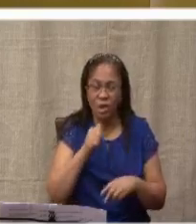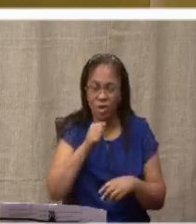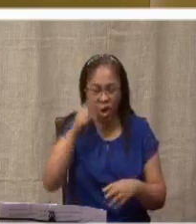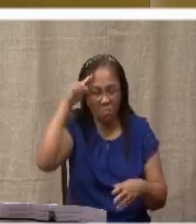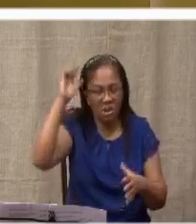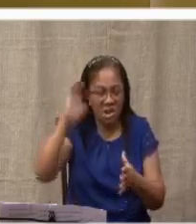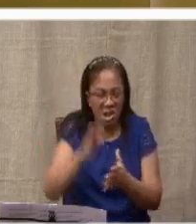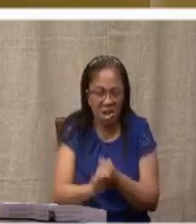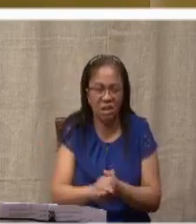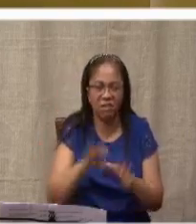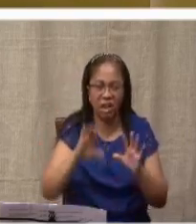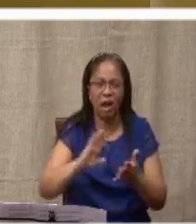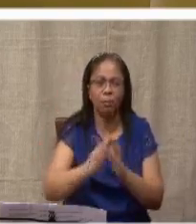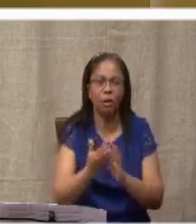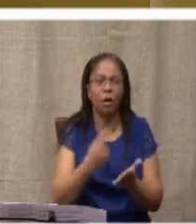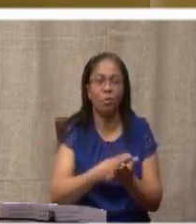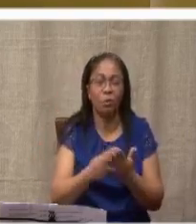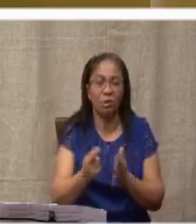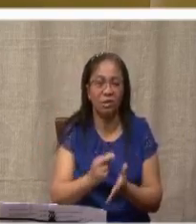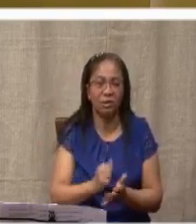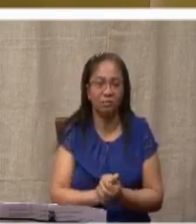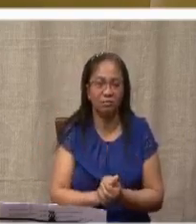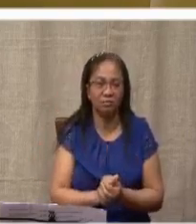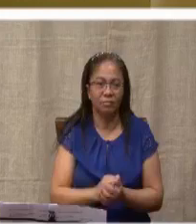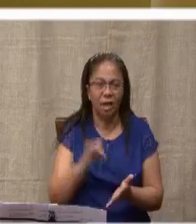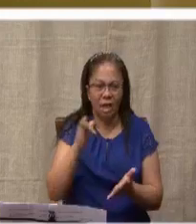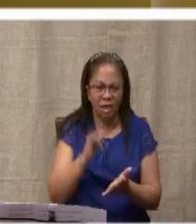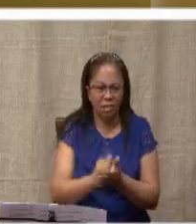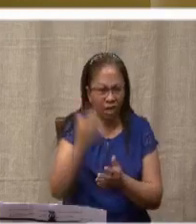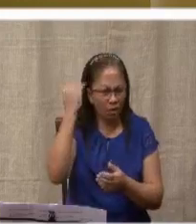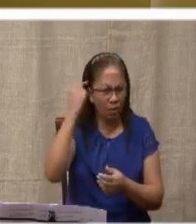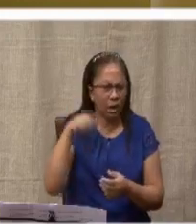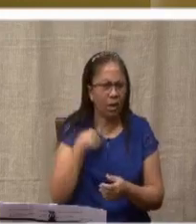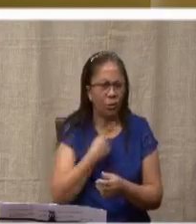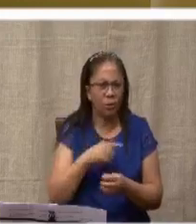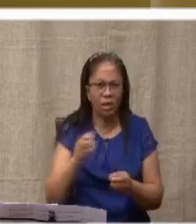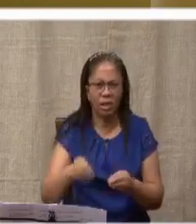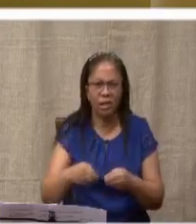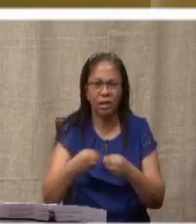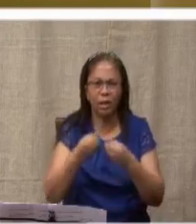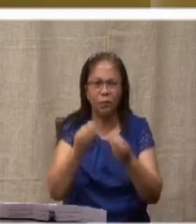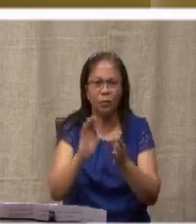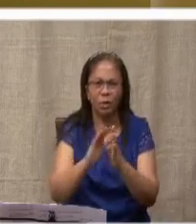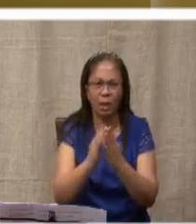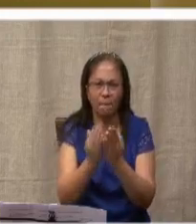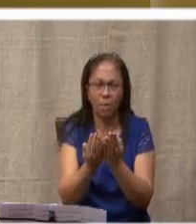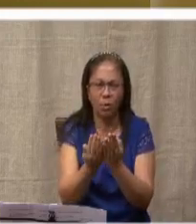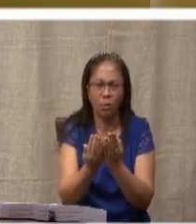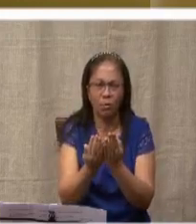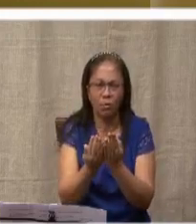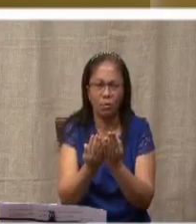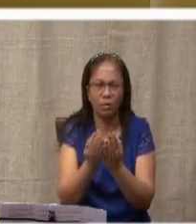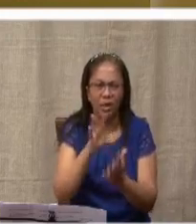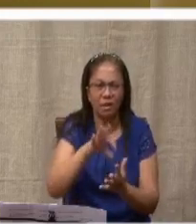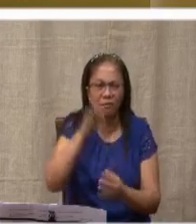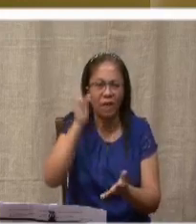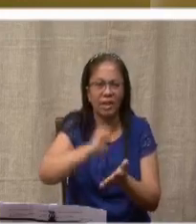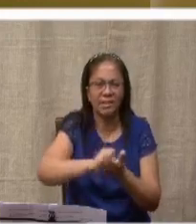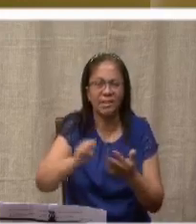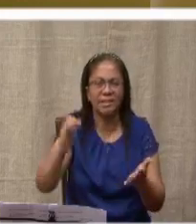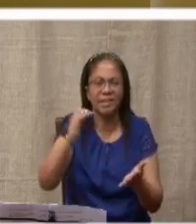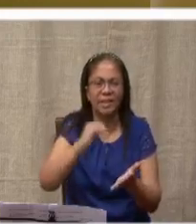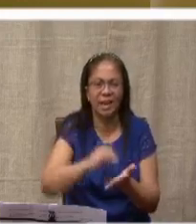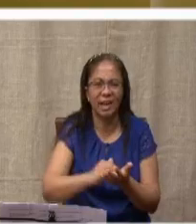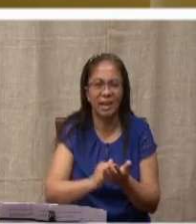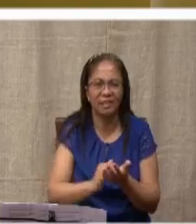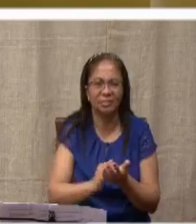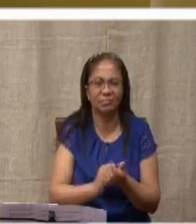could be holy that's why we gave that book this year rediscovering the saints because